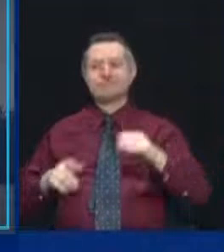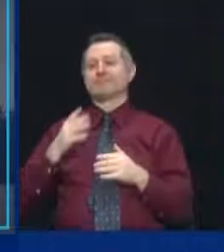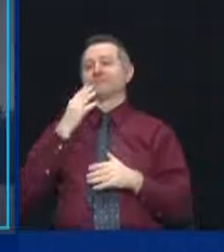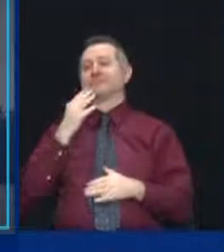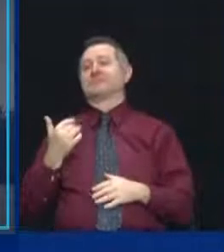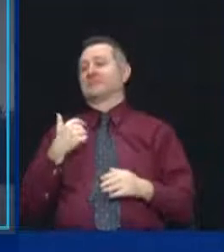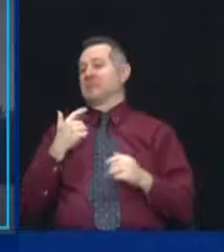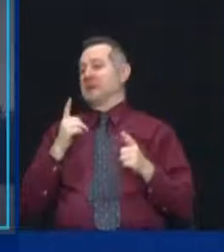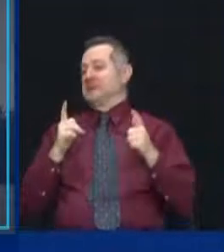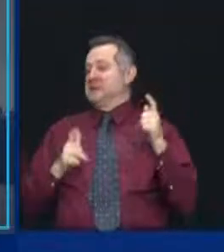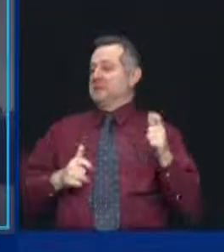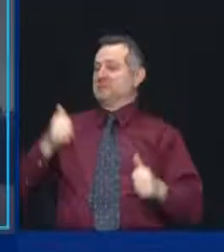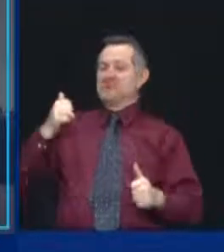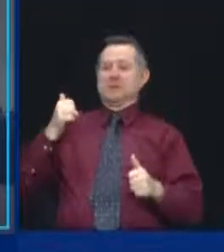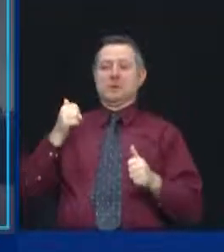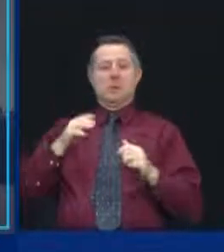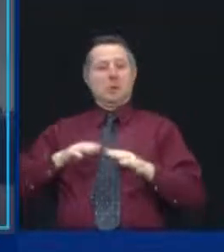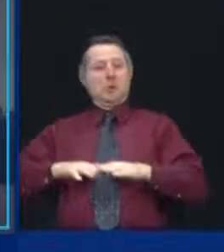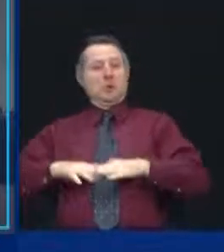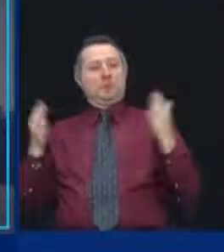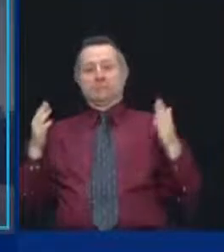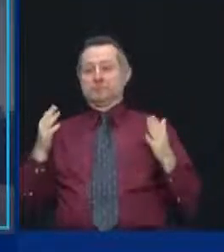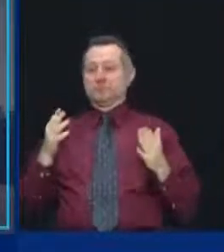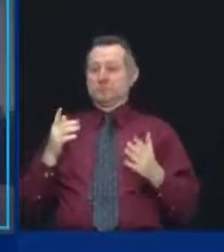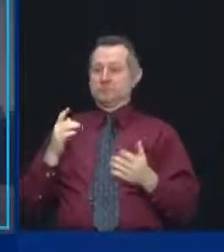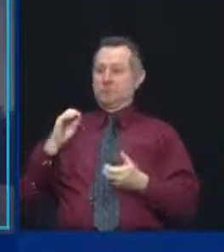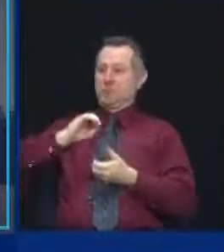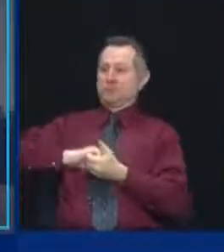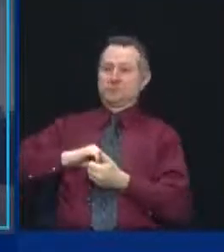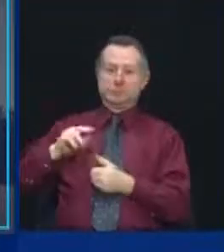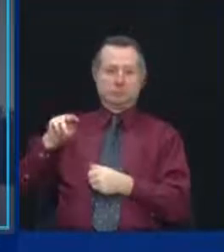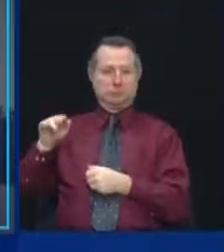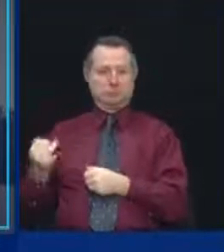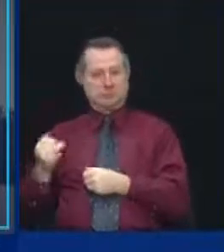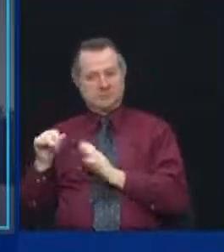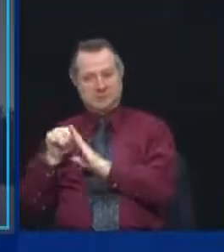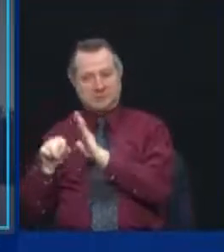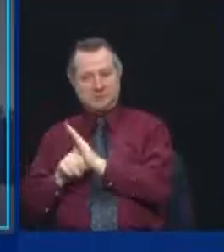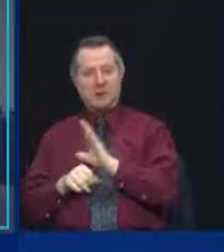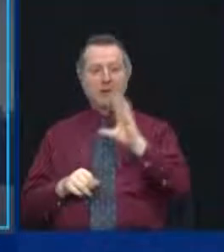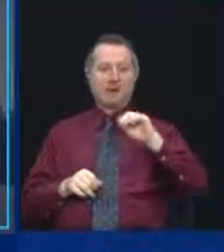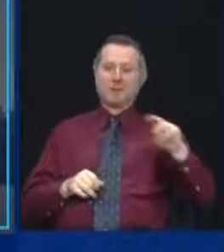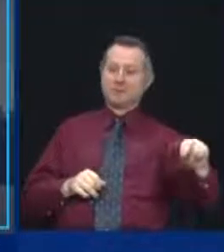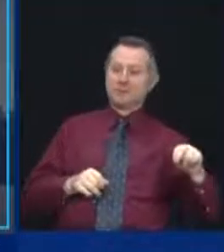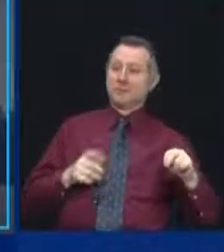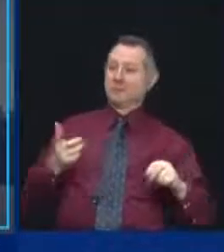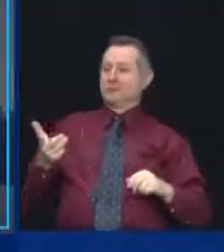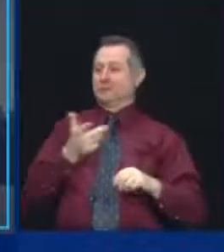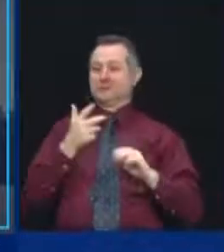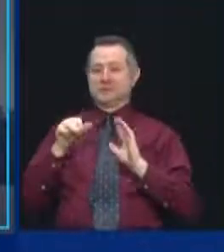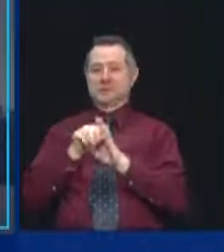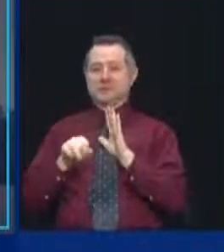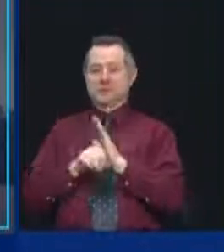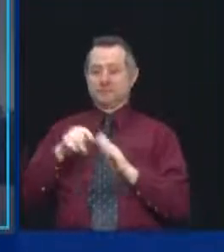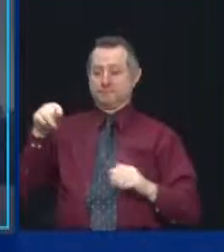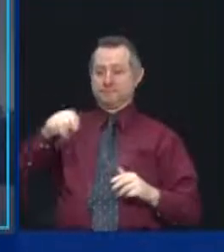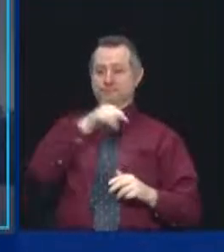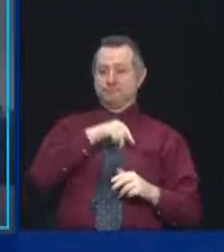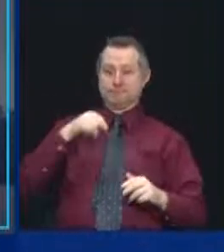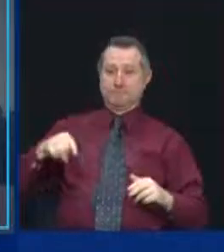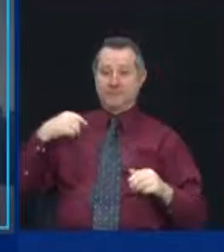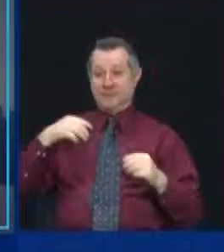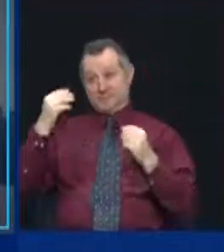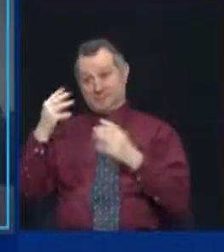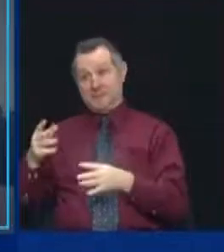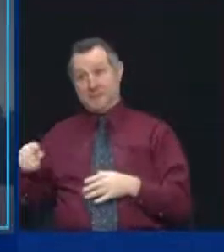did it in concert with New Jersey and Connecticut because we are a tri-state region. If you ask Mr. Alderson and